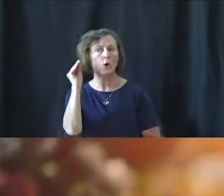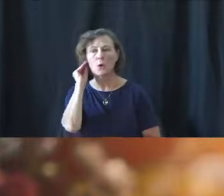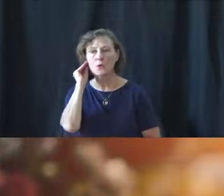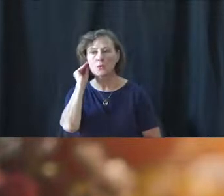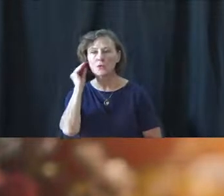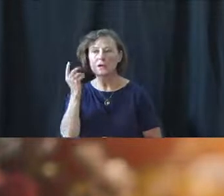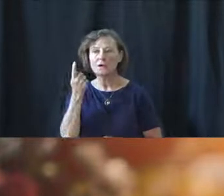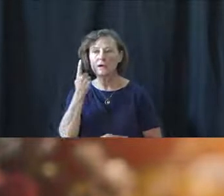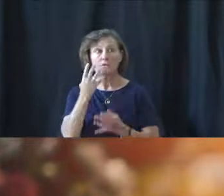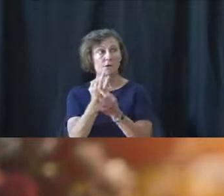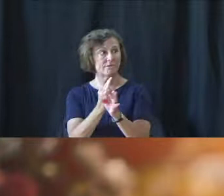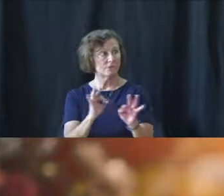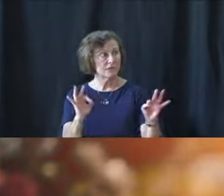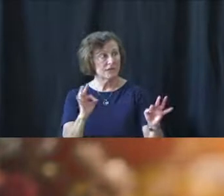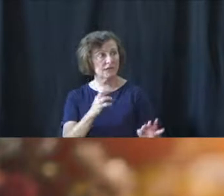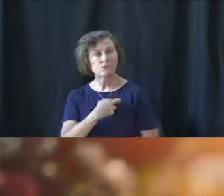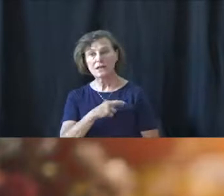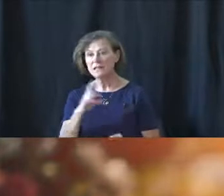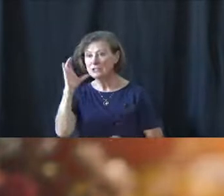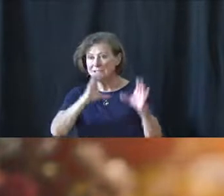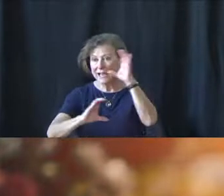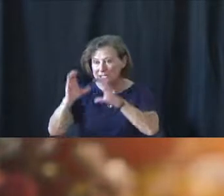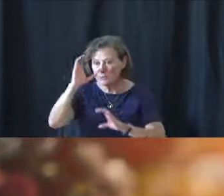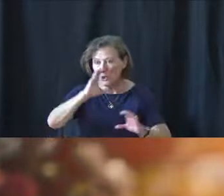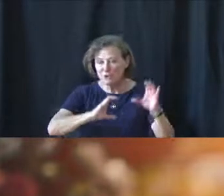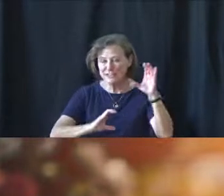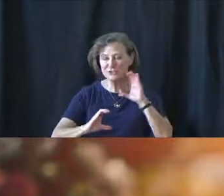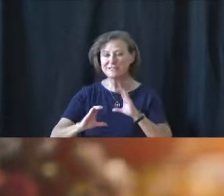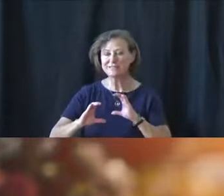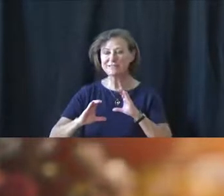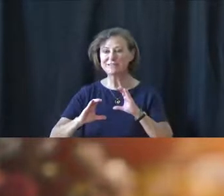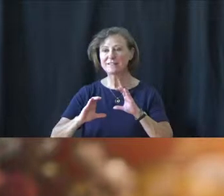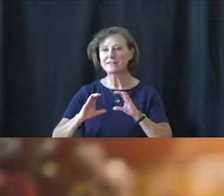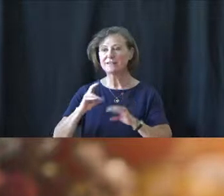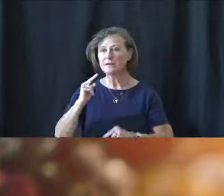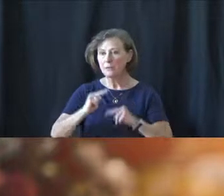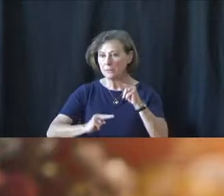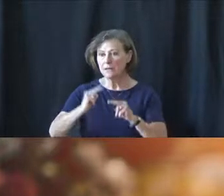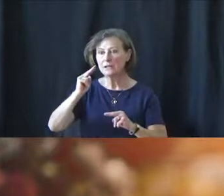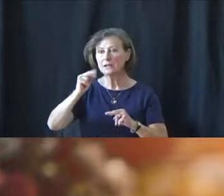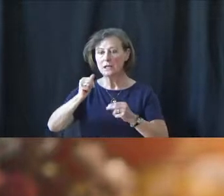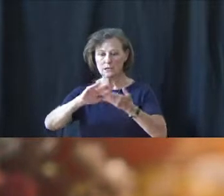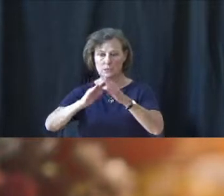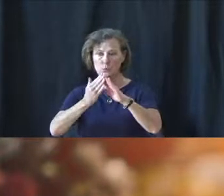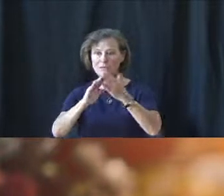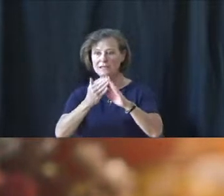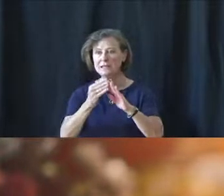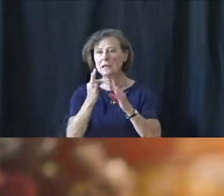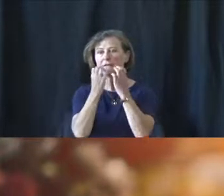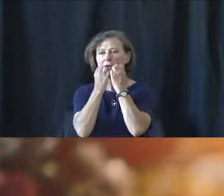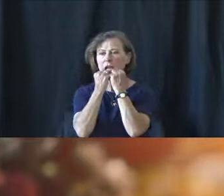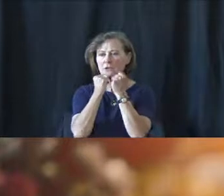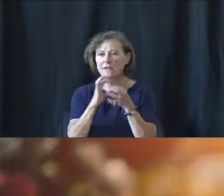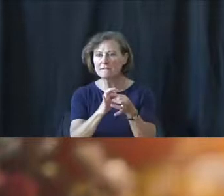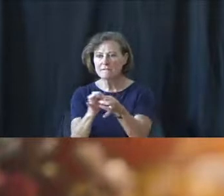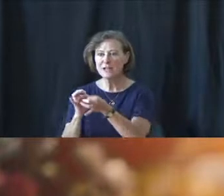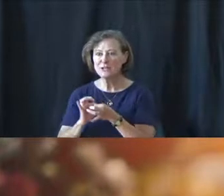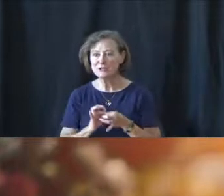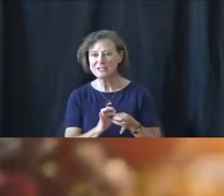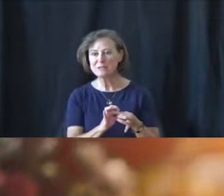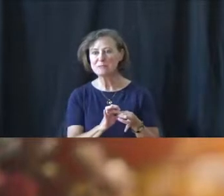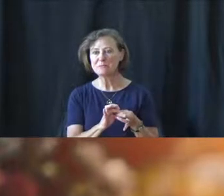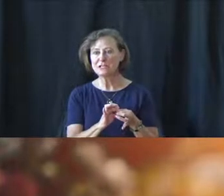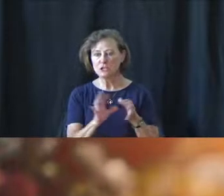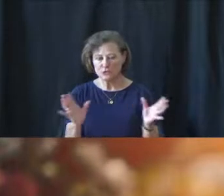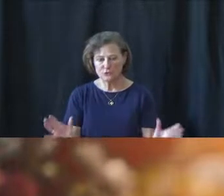joyful home for free religious exploration, build a community of caring